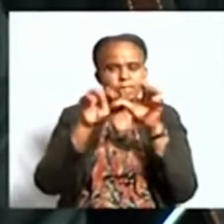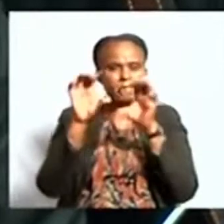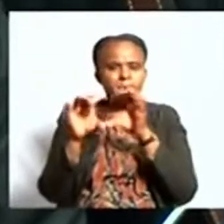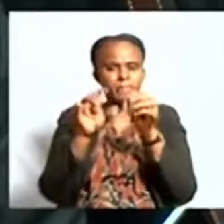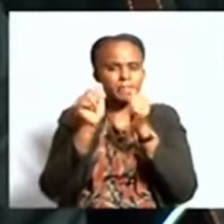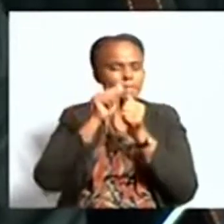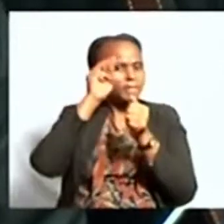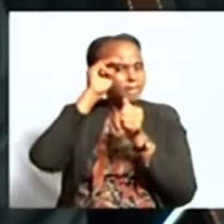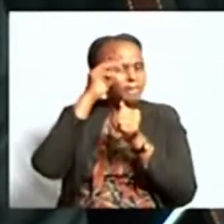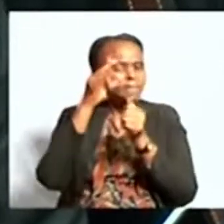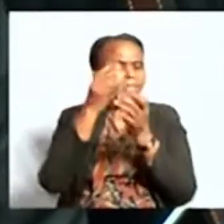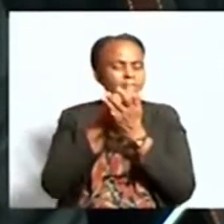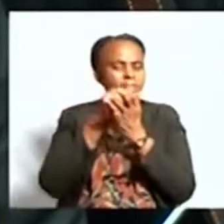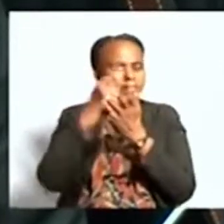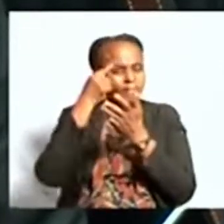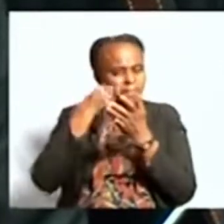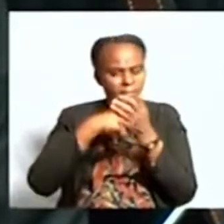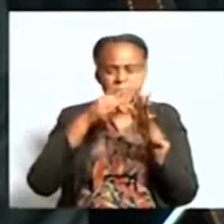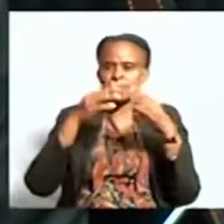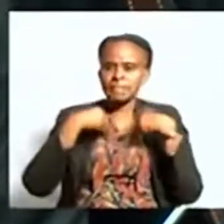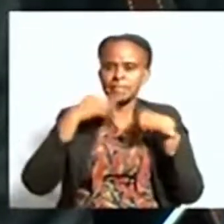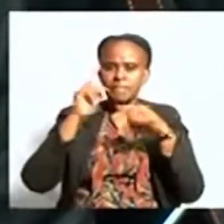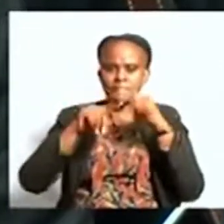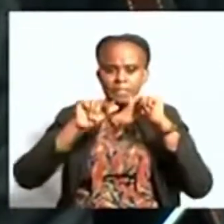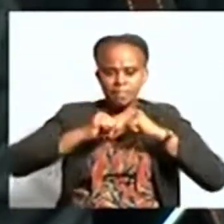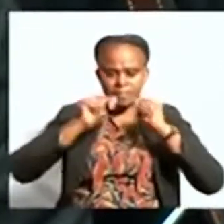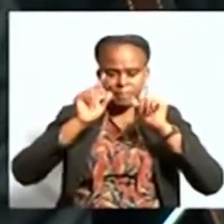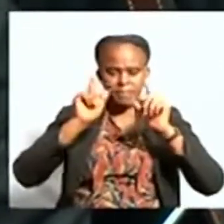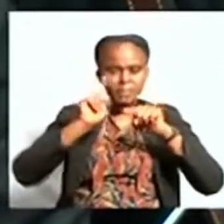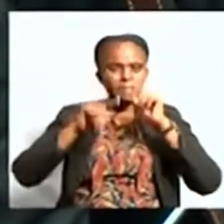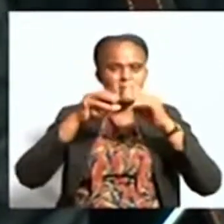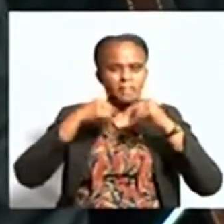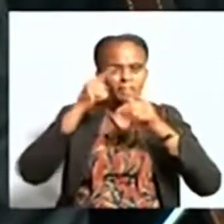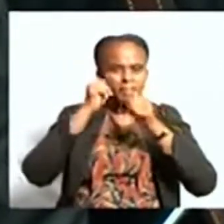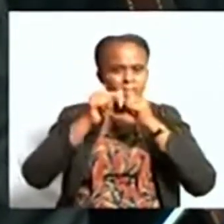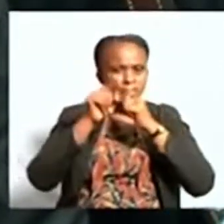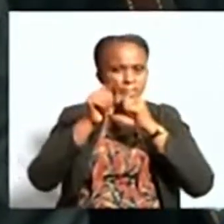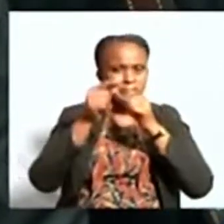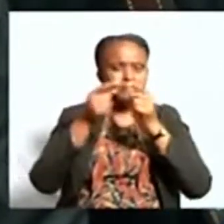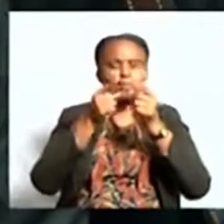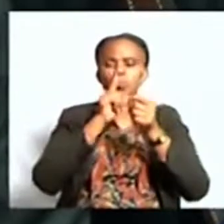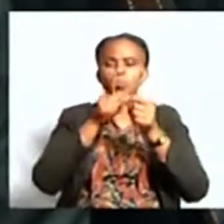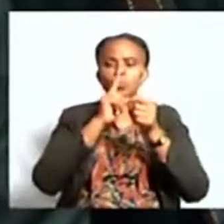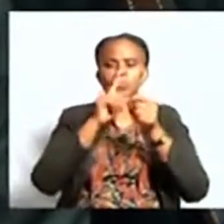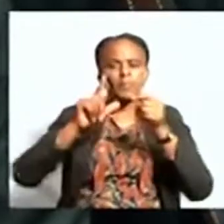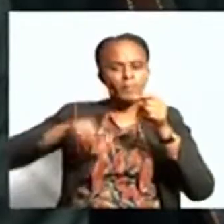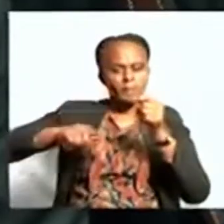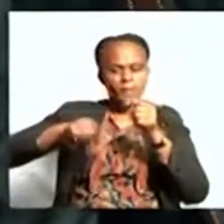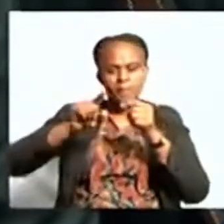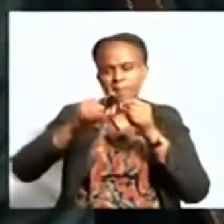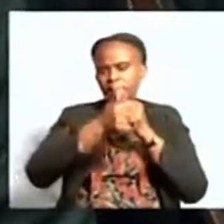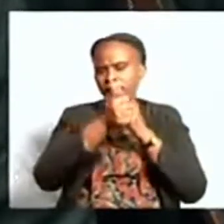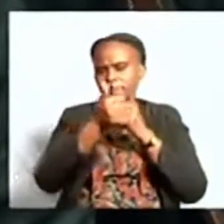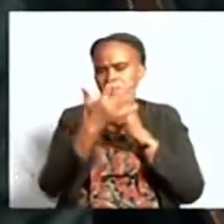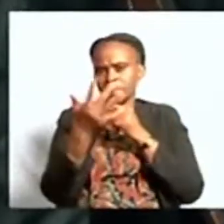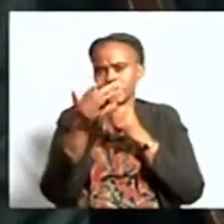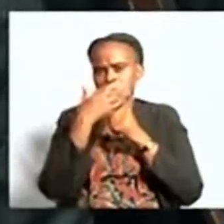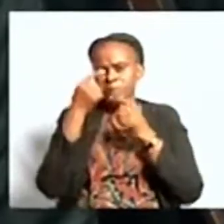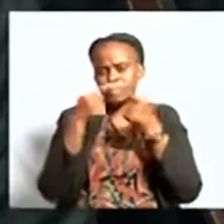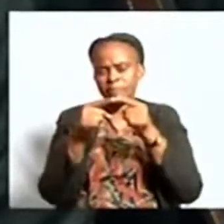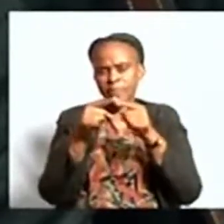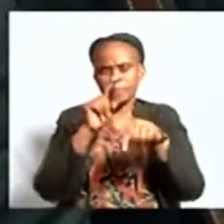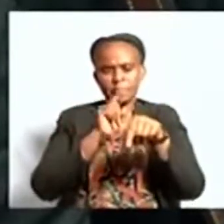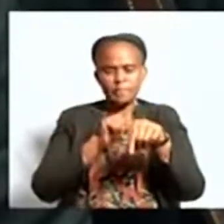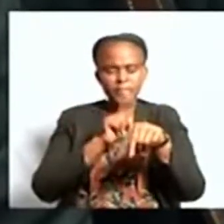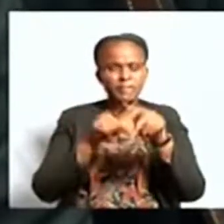Ministry of Finance. For me, it's unacceptable, and we are not going to accept it, because it's coming far too late. Those things, they should have been done at the time